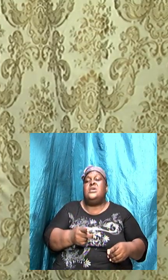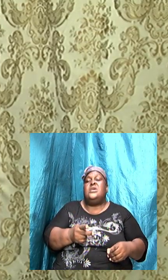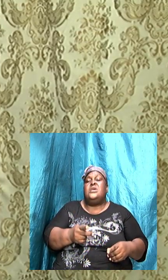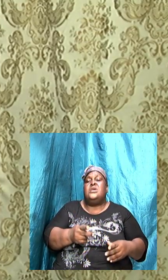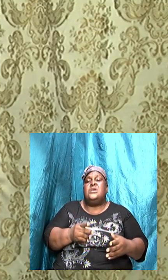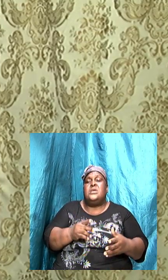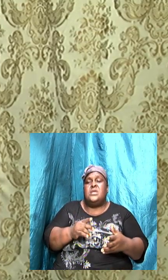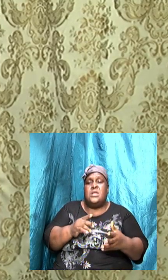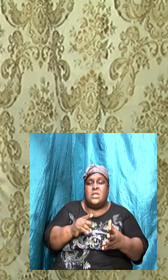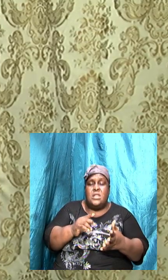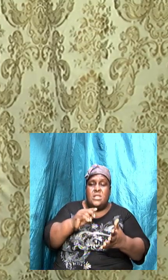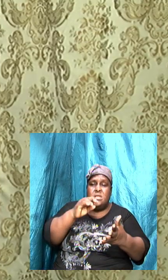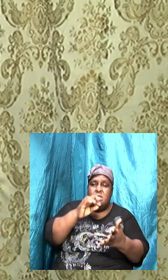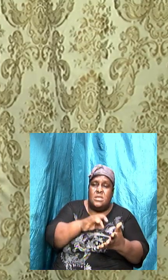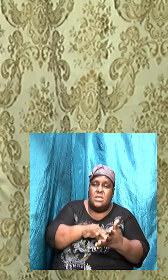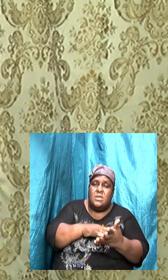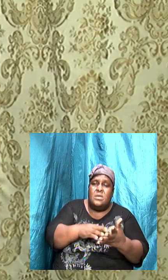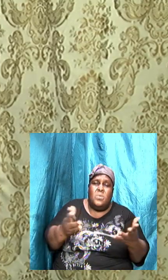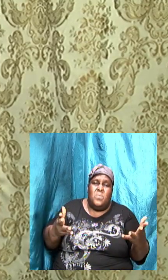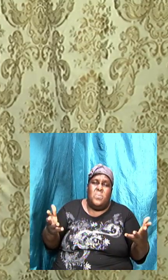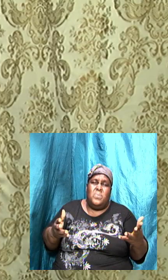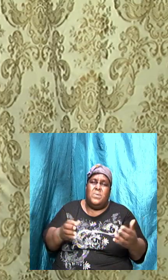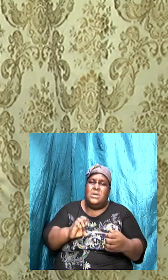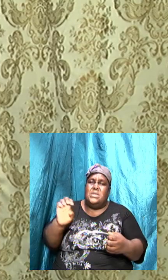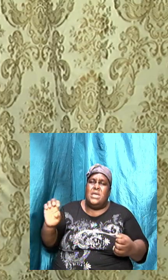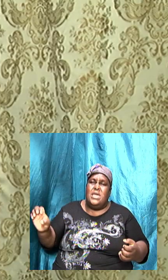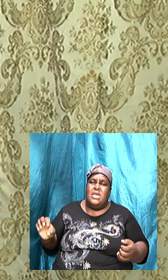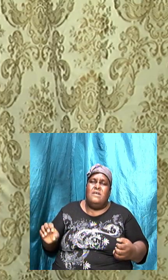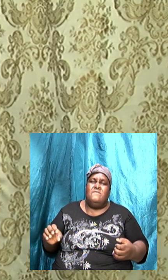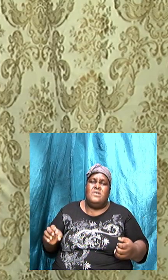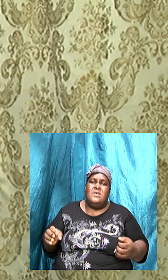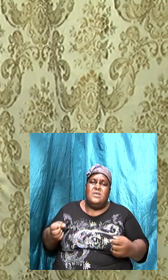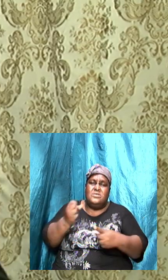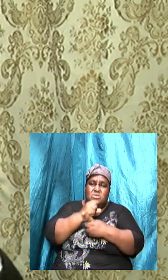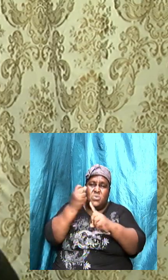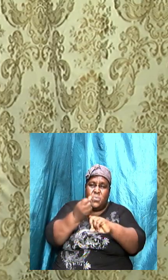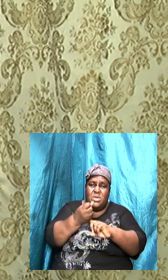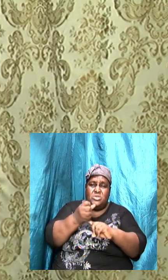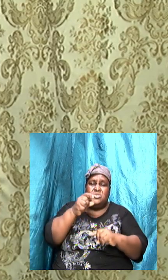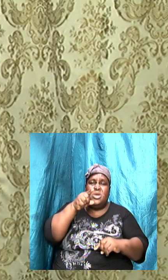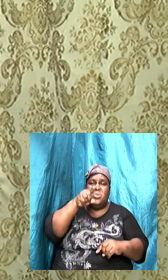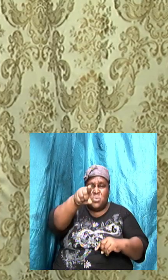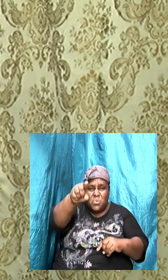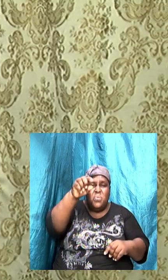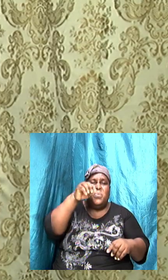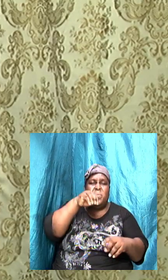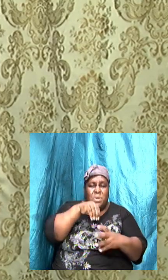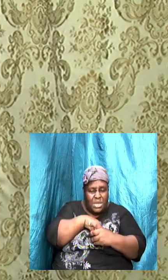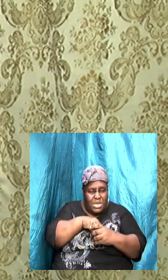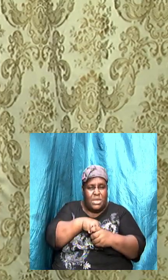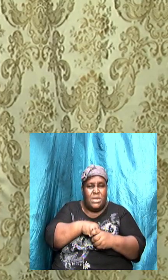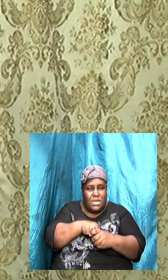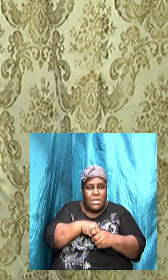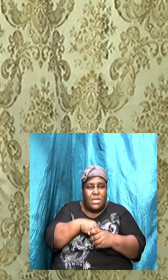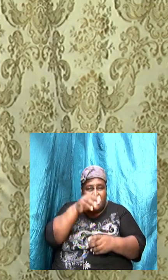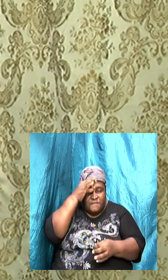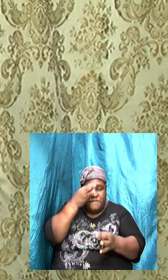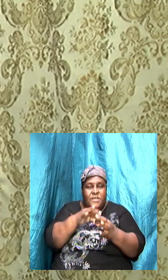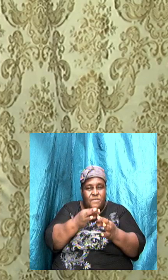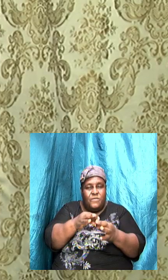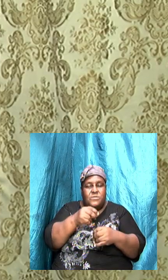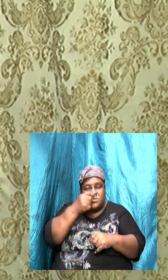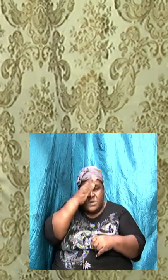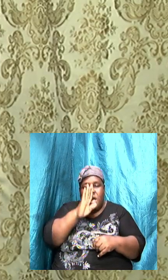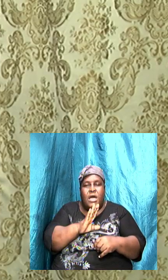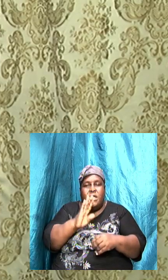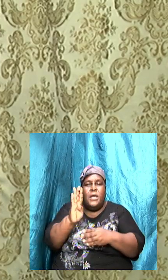is, whatever state you are in, be faithful to God. Be faithful to the business